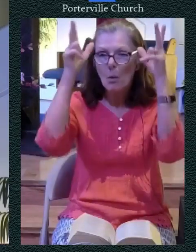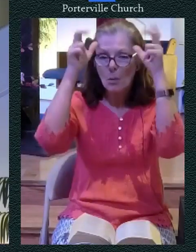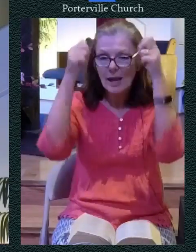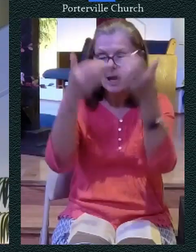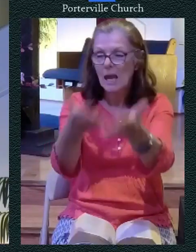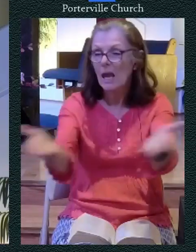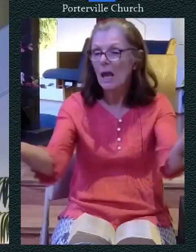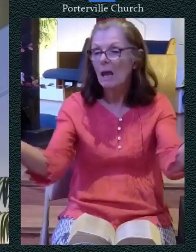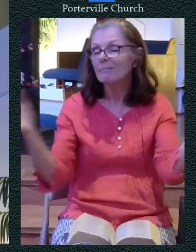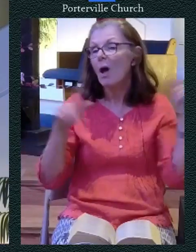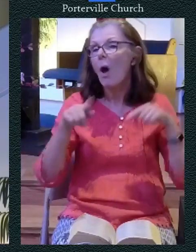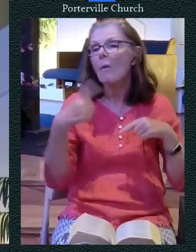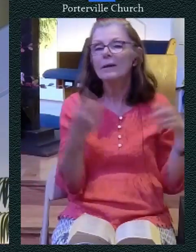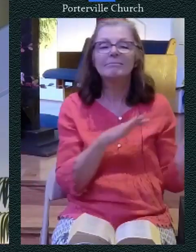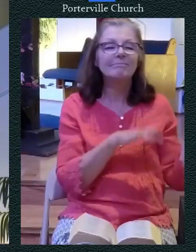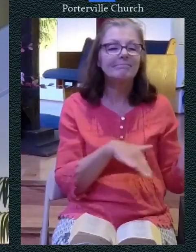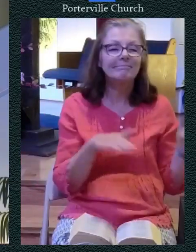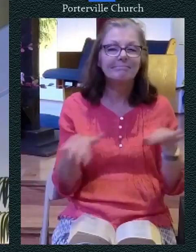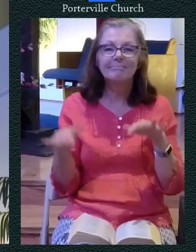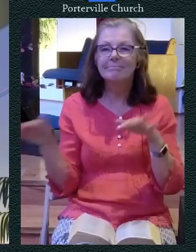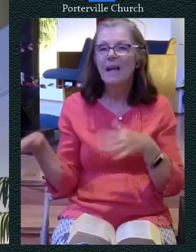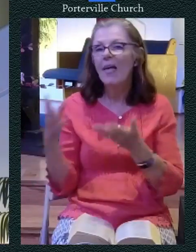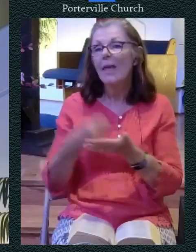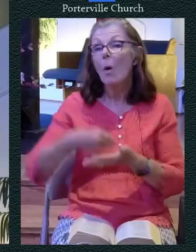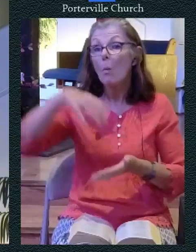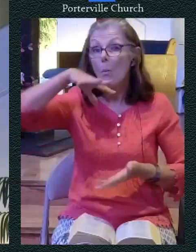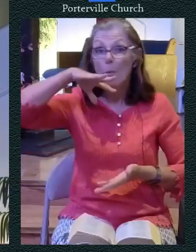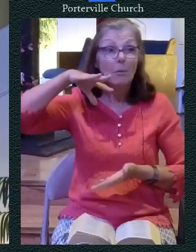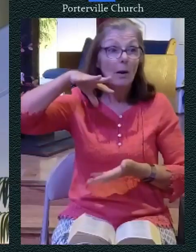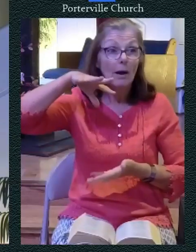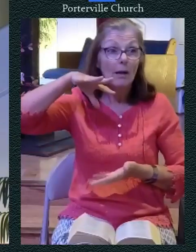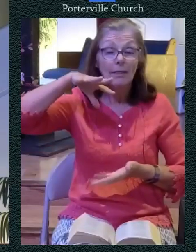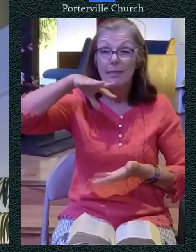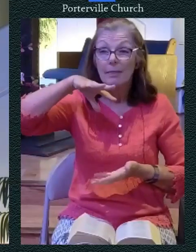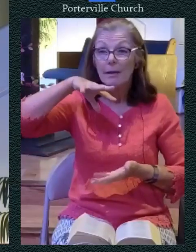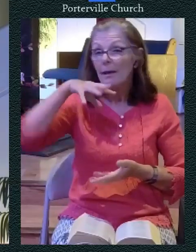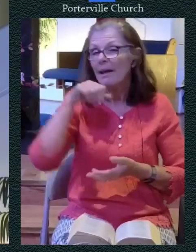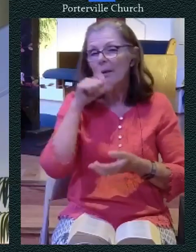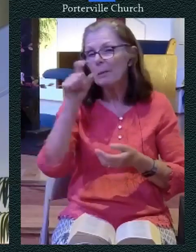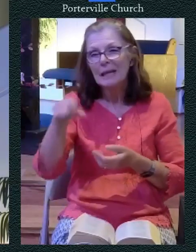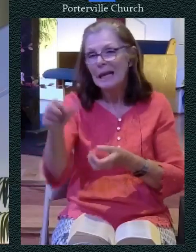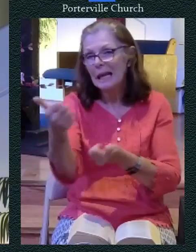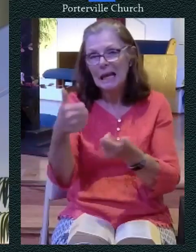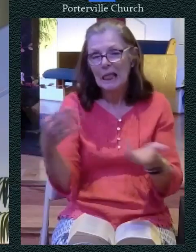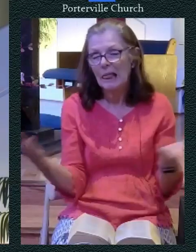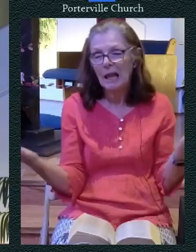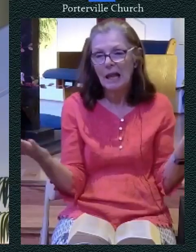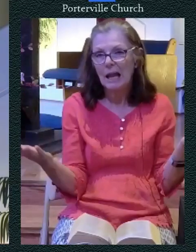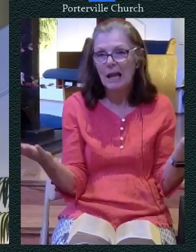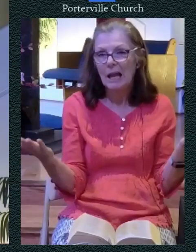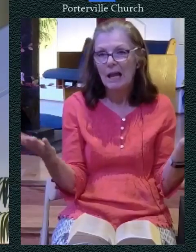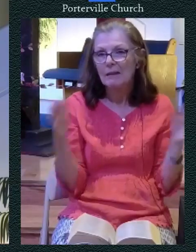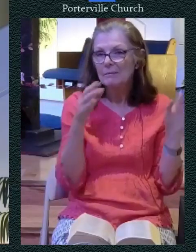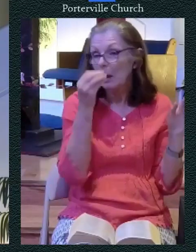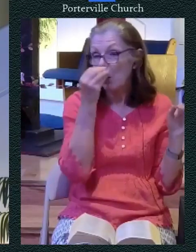They have increased in wealth. Another connection with Psalms 39, the mention of wealth.